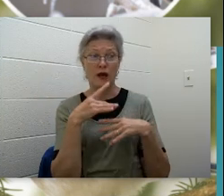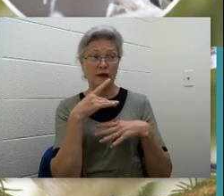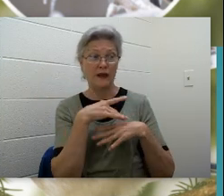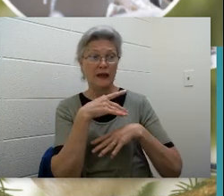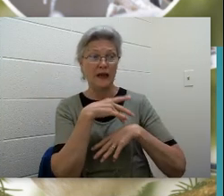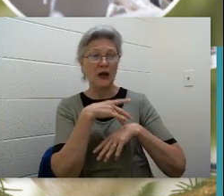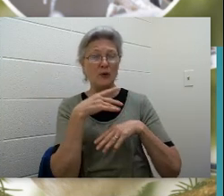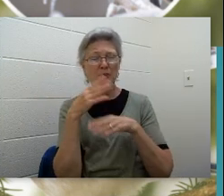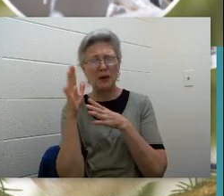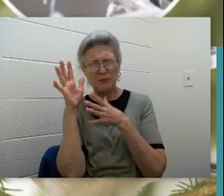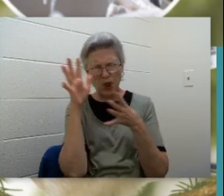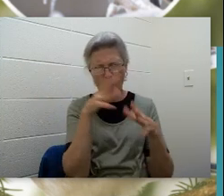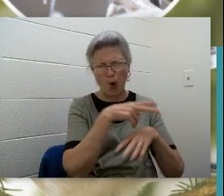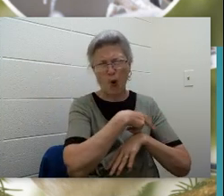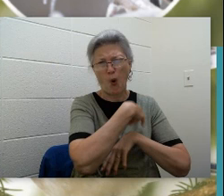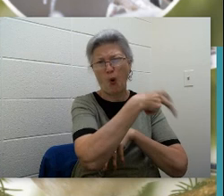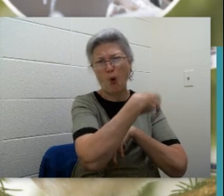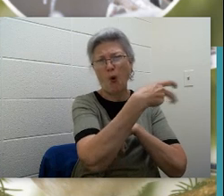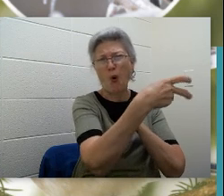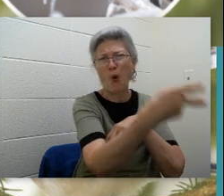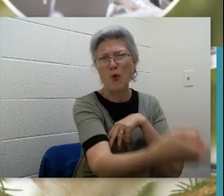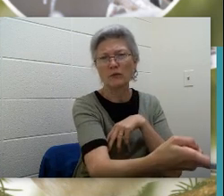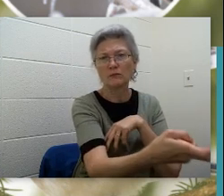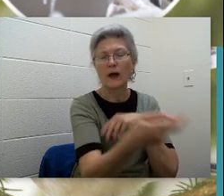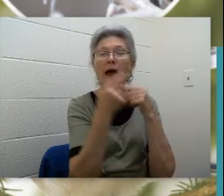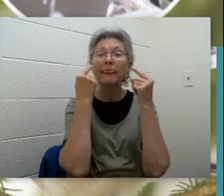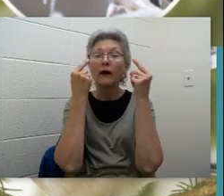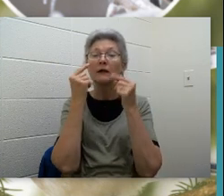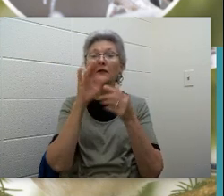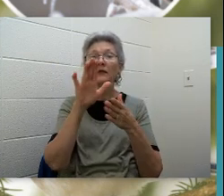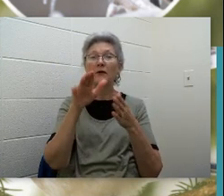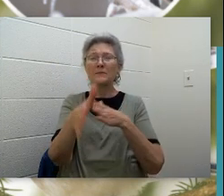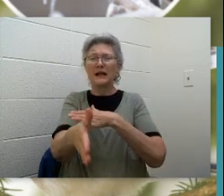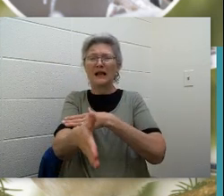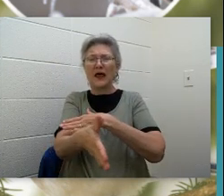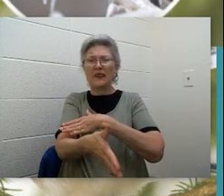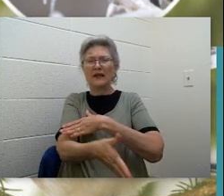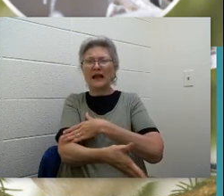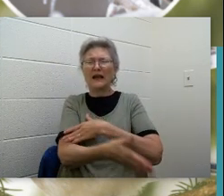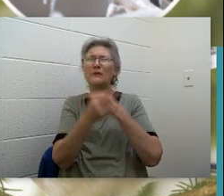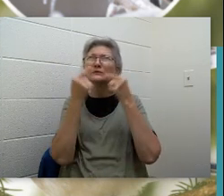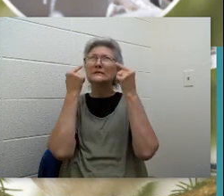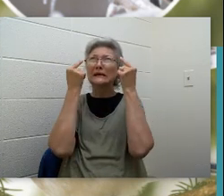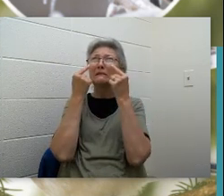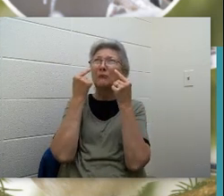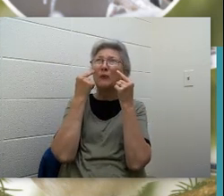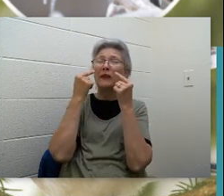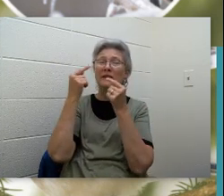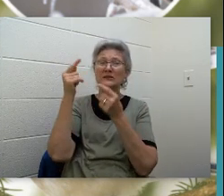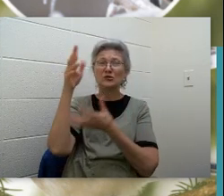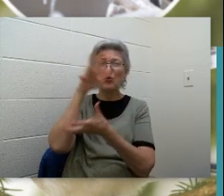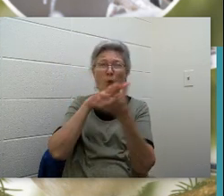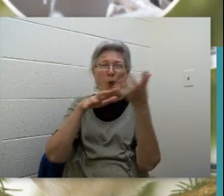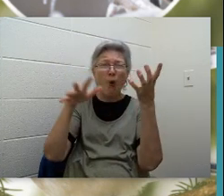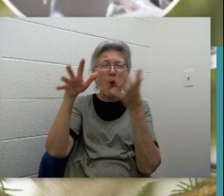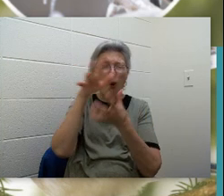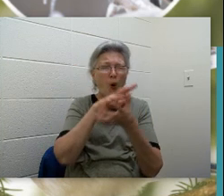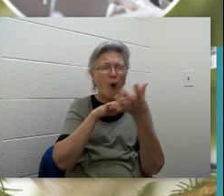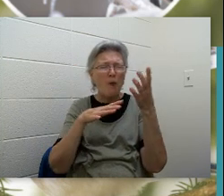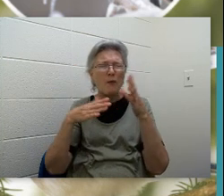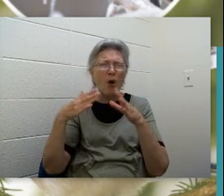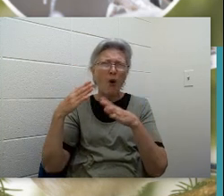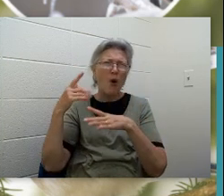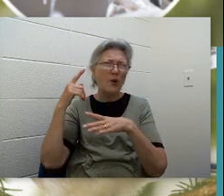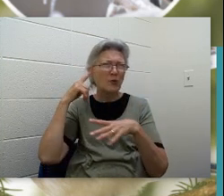away. I thought of him in the middle of the night, when the violence of the storm kept me from sleep.